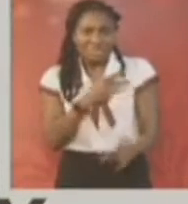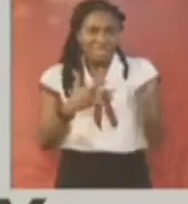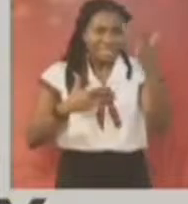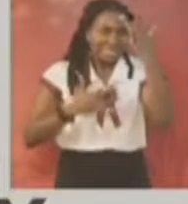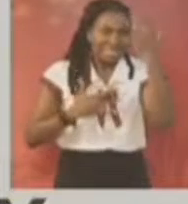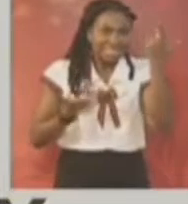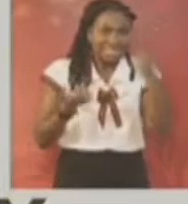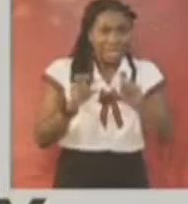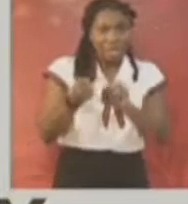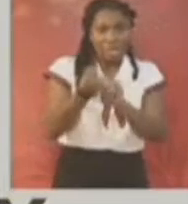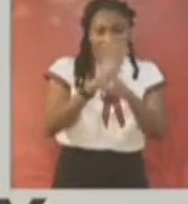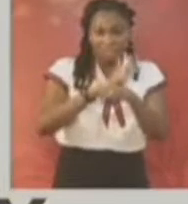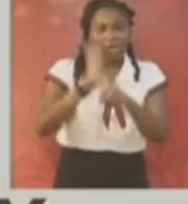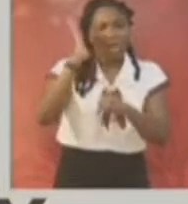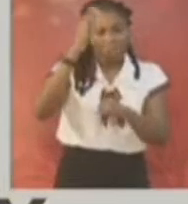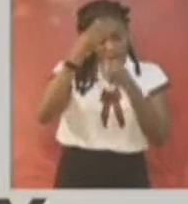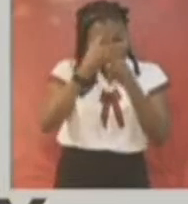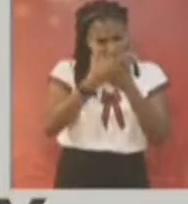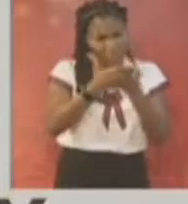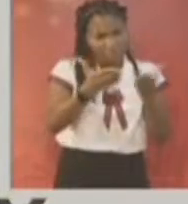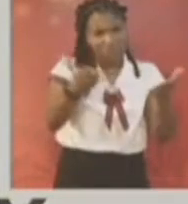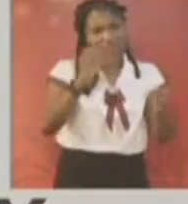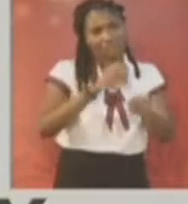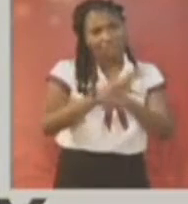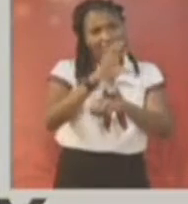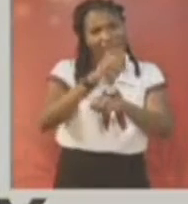sure to advise the public accordingly.